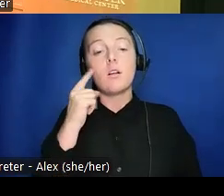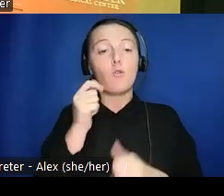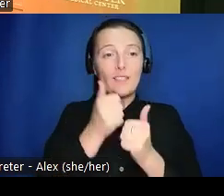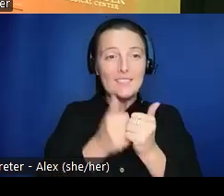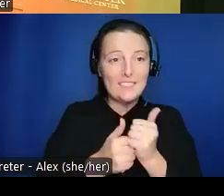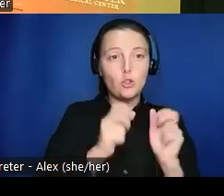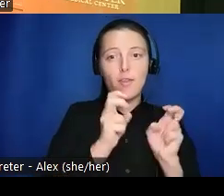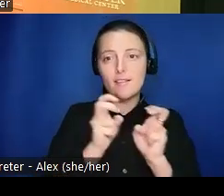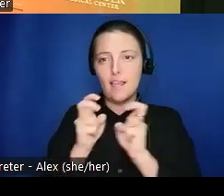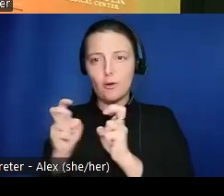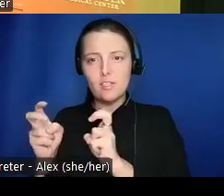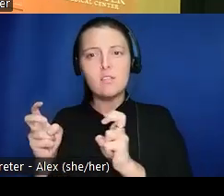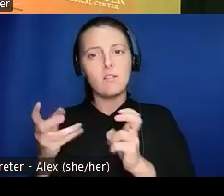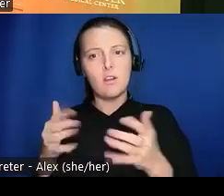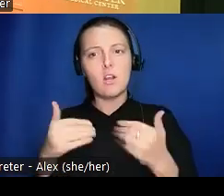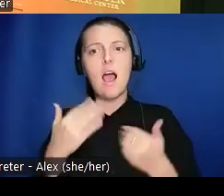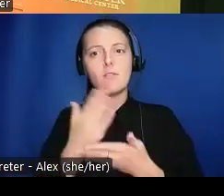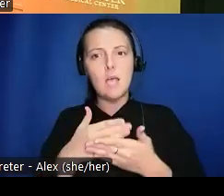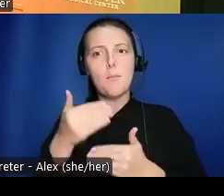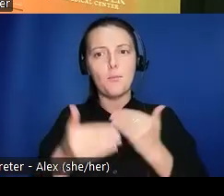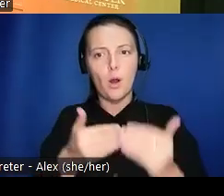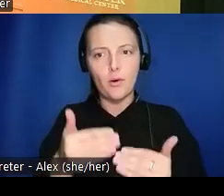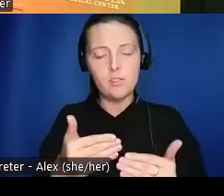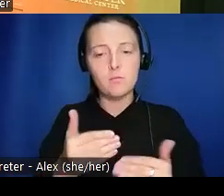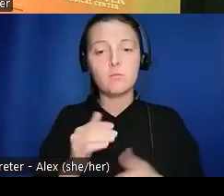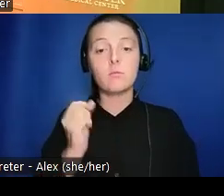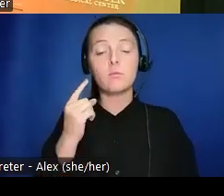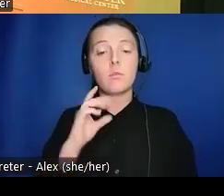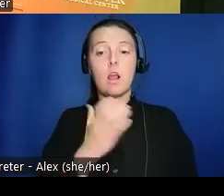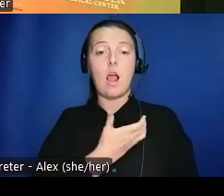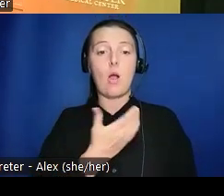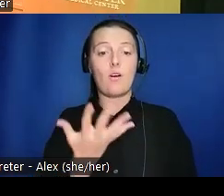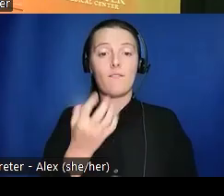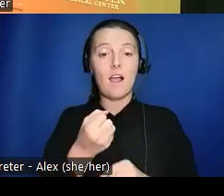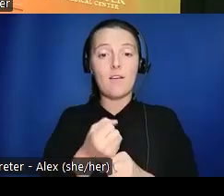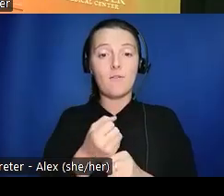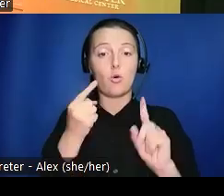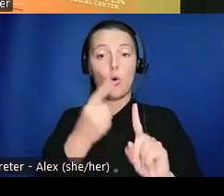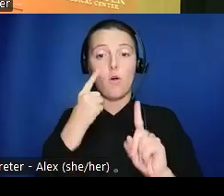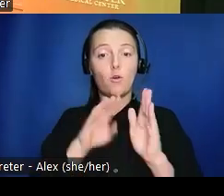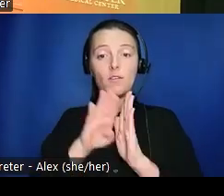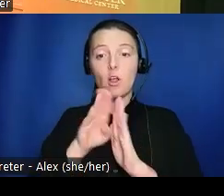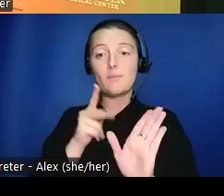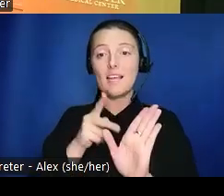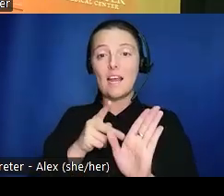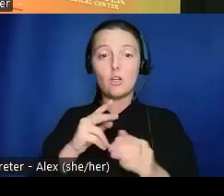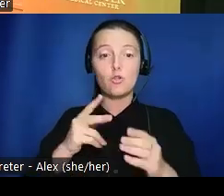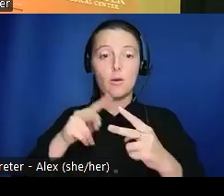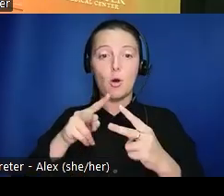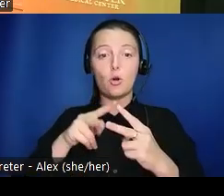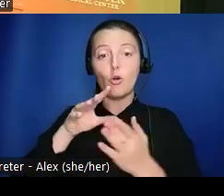is our 5-year goal to develop our psychiatry department learning health system. But we are still pretty